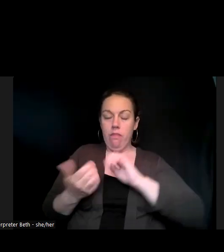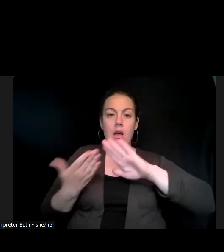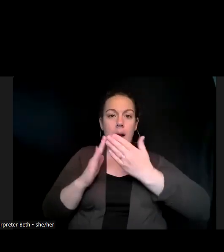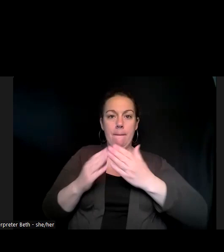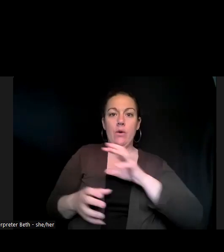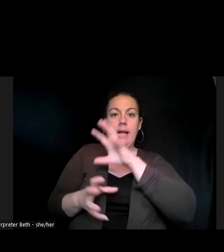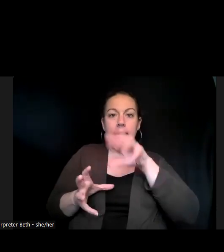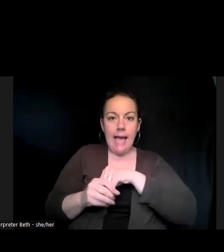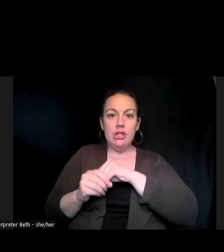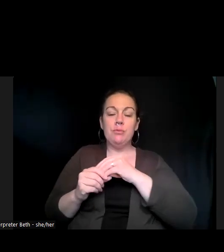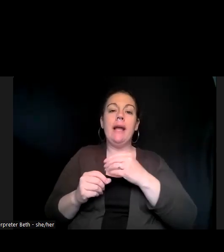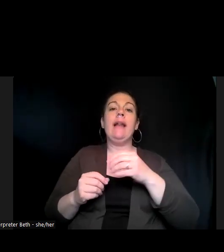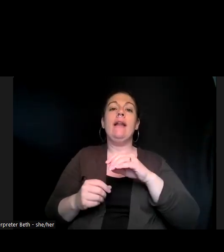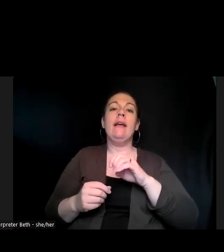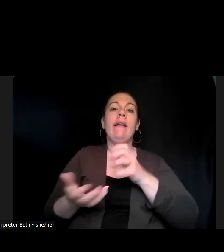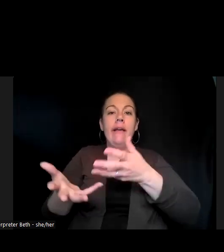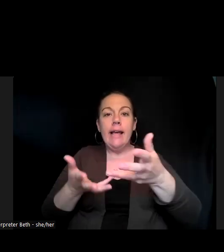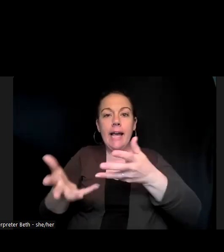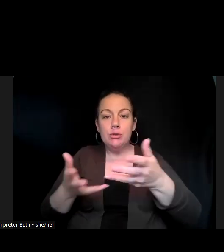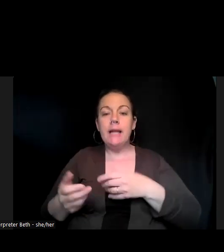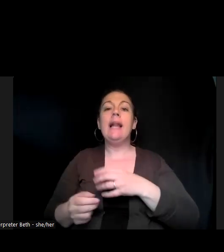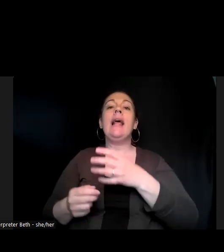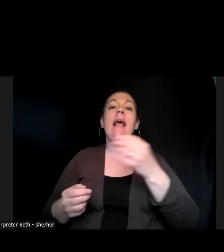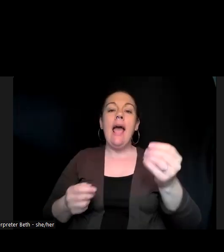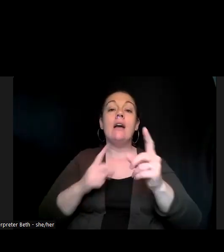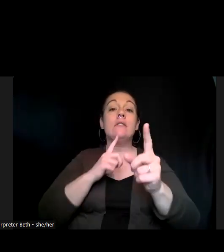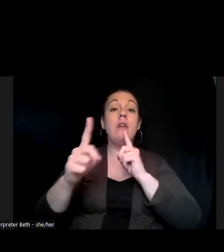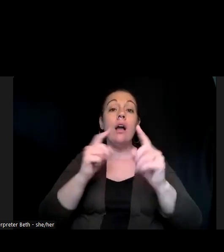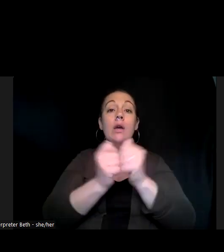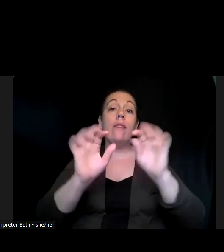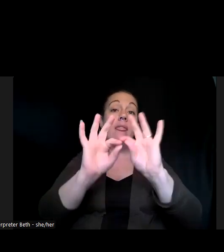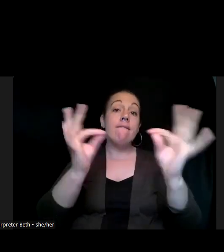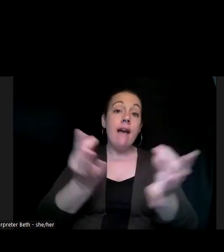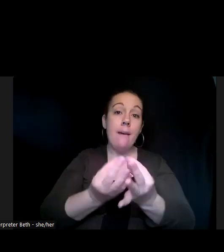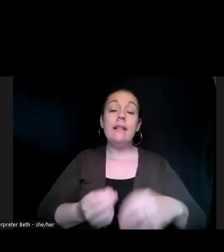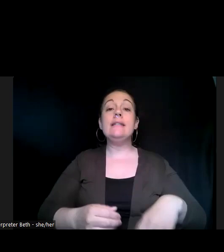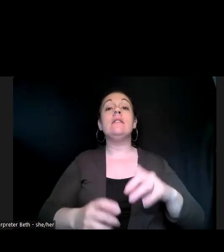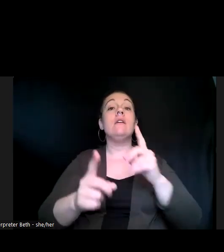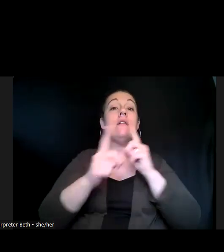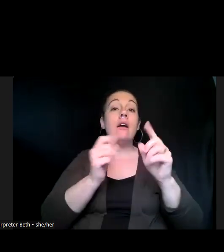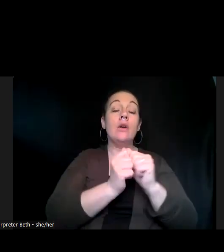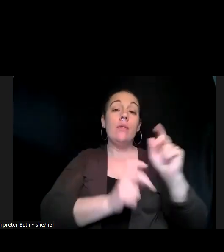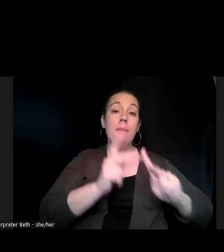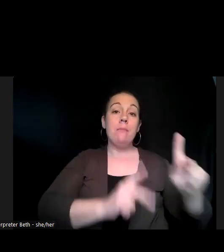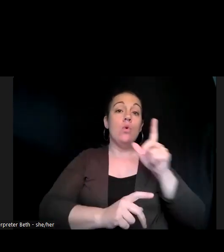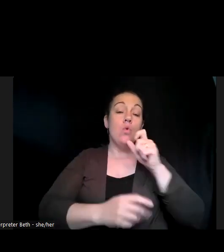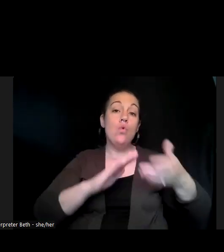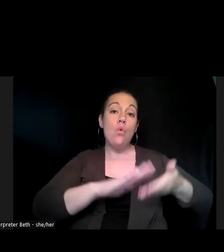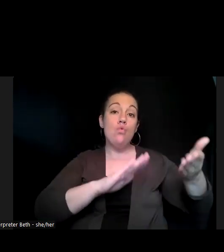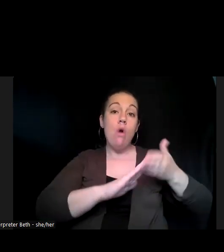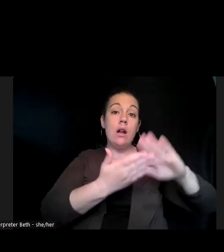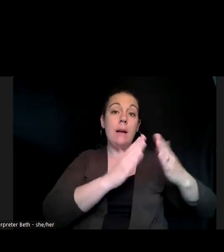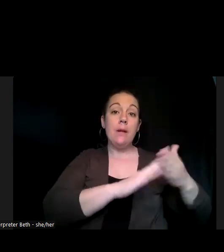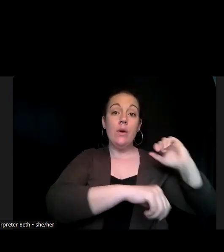that we're talking to students, we're talking to families, we're talking to folks that run community-based organizations to make sure we're all able